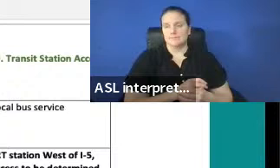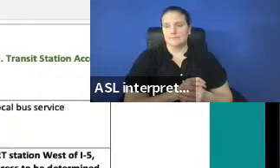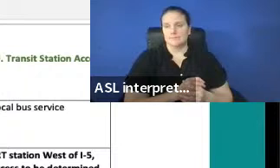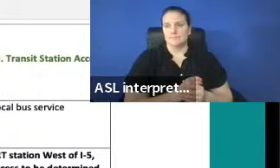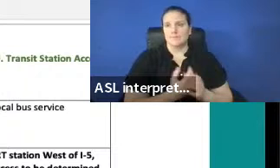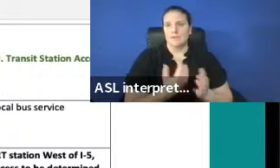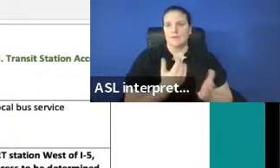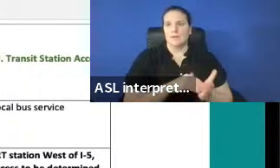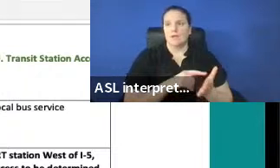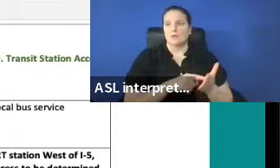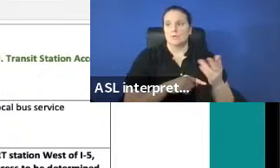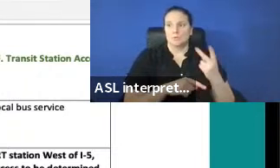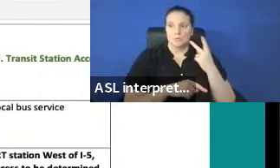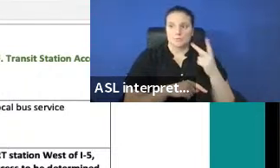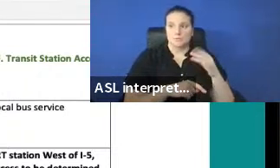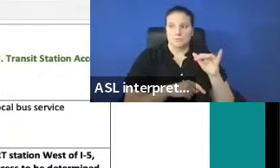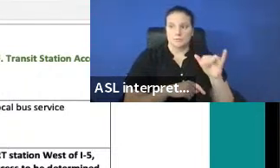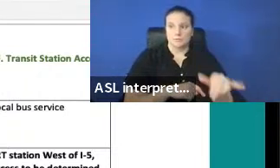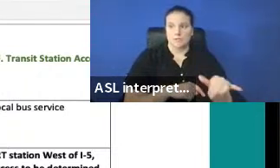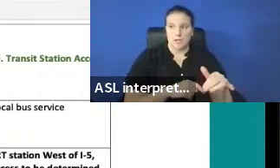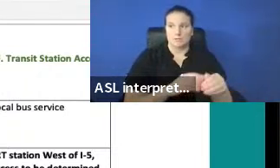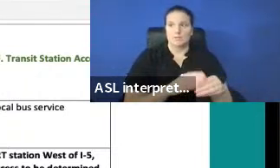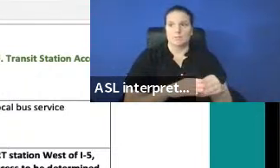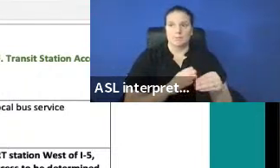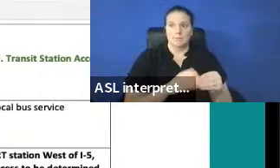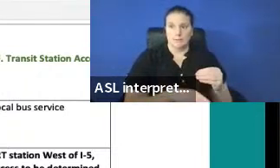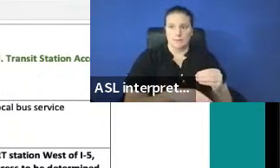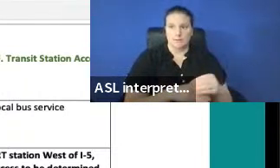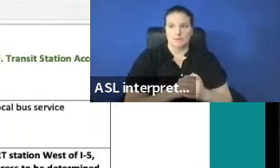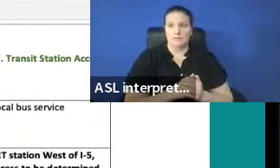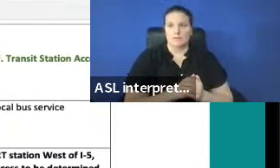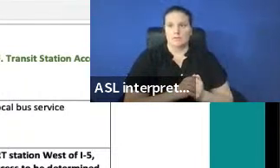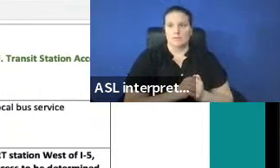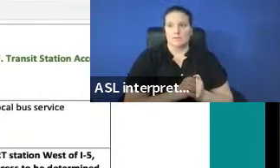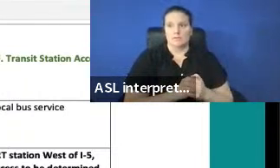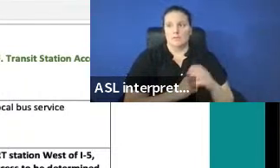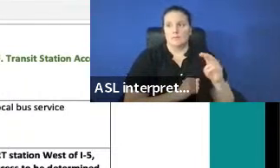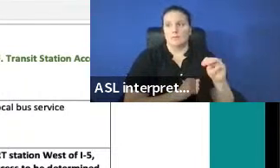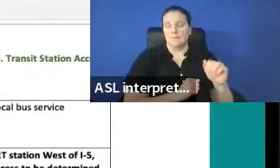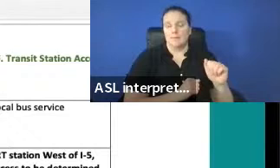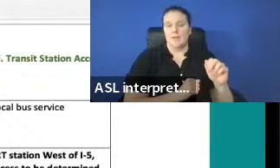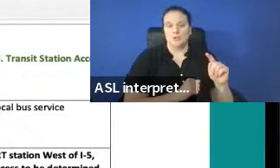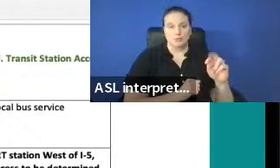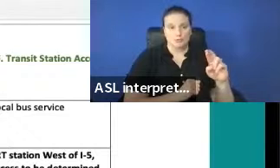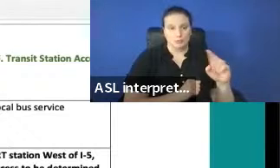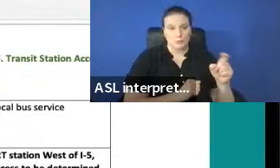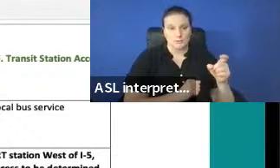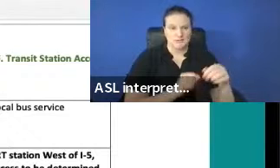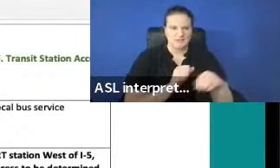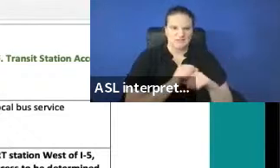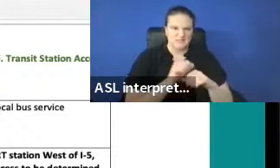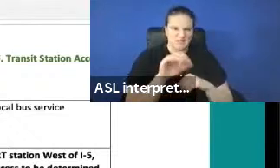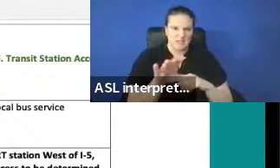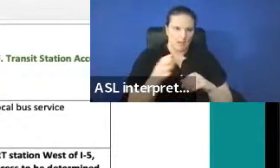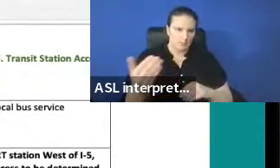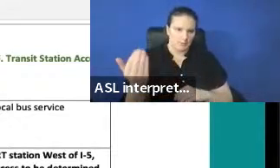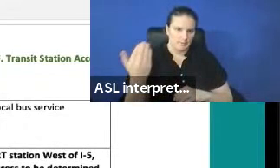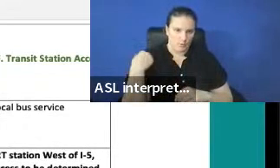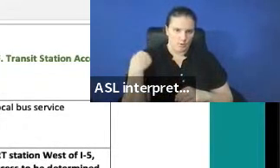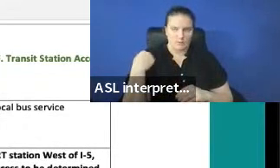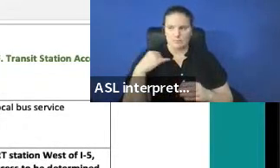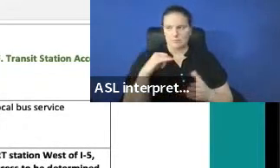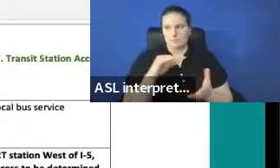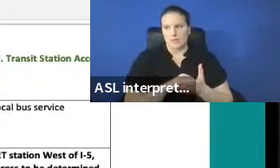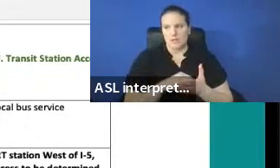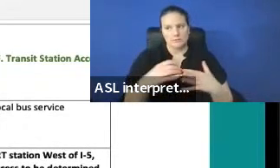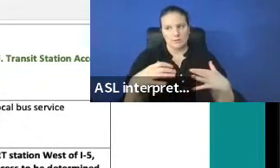you see is that completed matrix that was sent out previously that sums